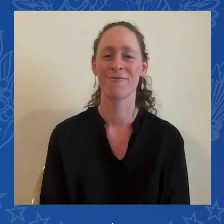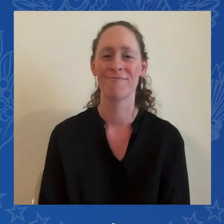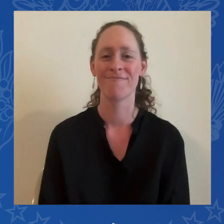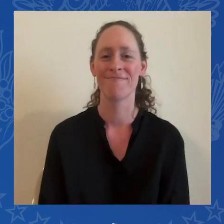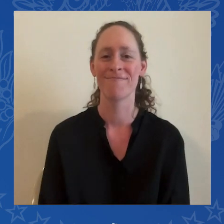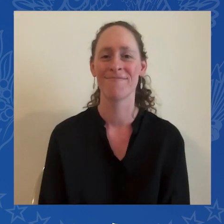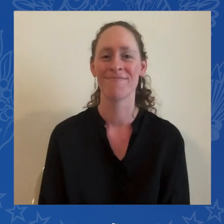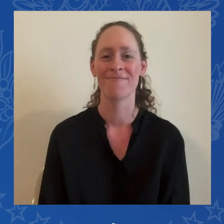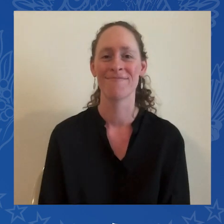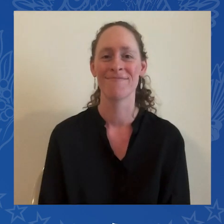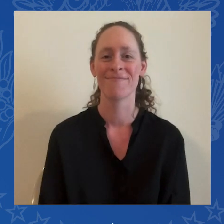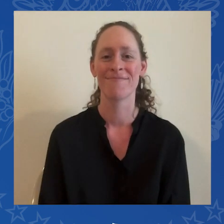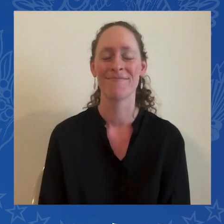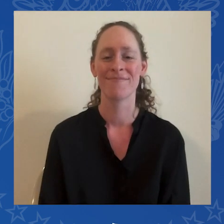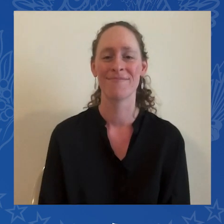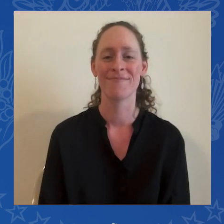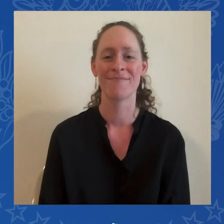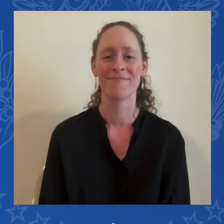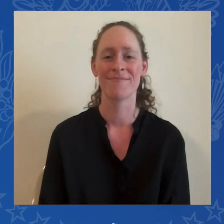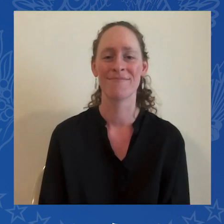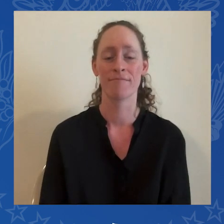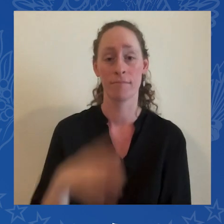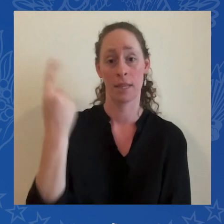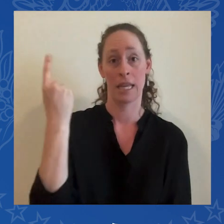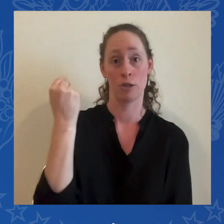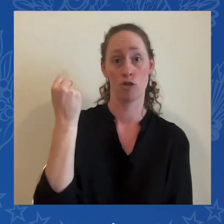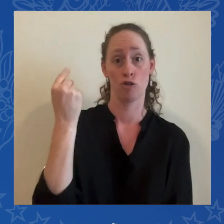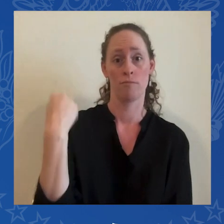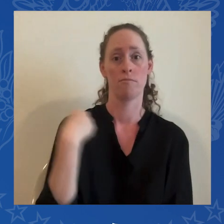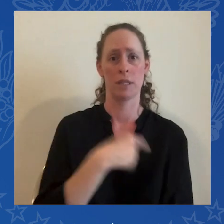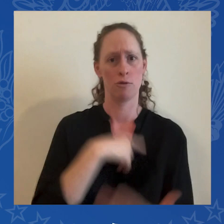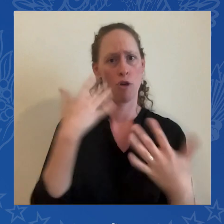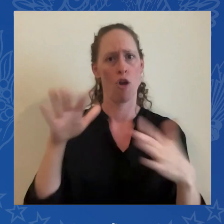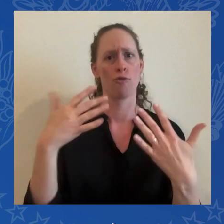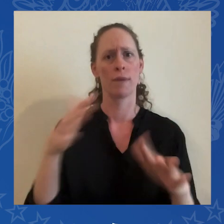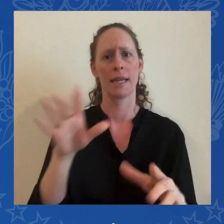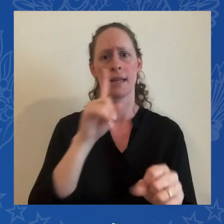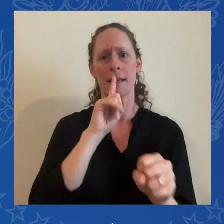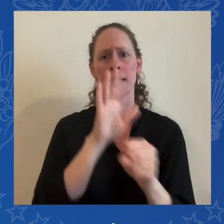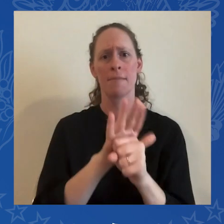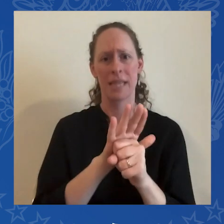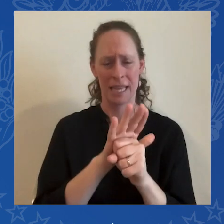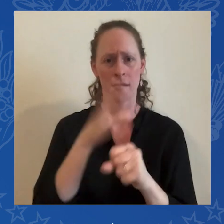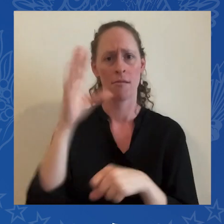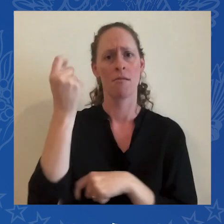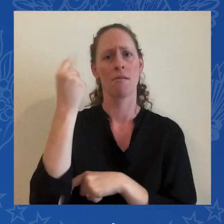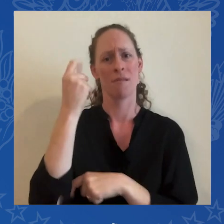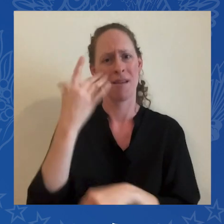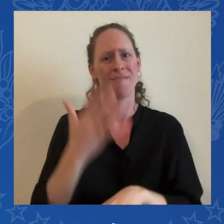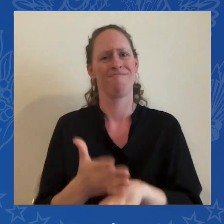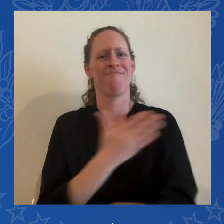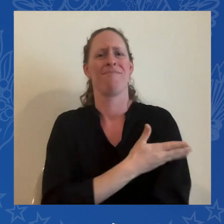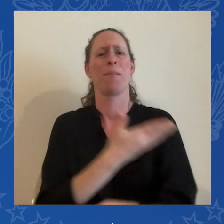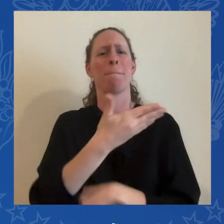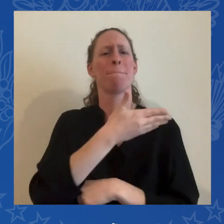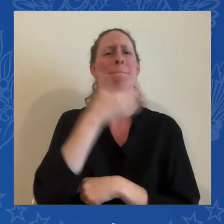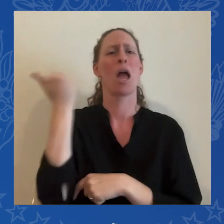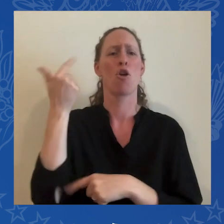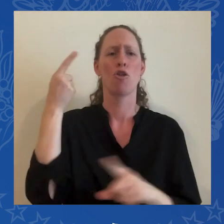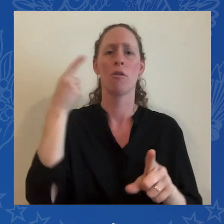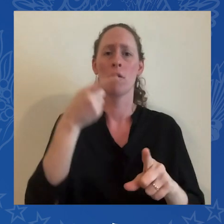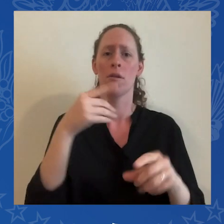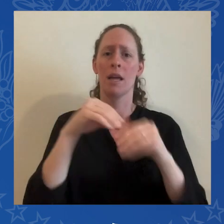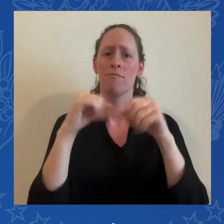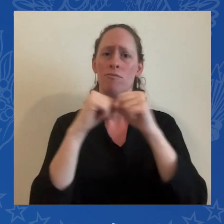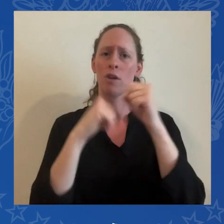year ago, we made a commitment to commit not only to build a better infrastructure, but to build a better